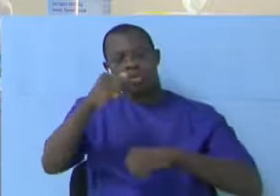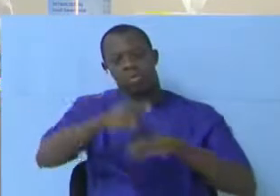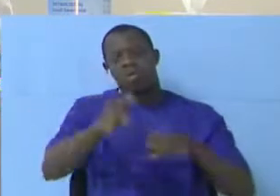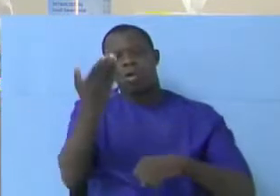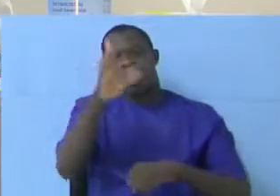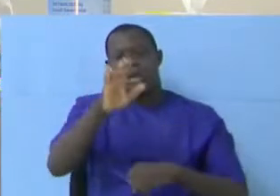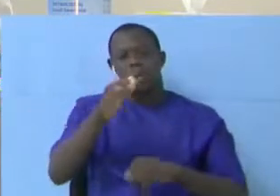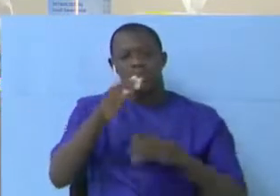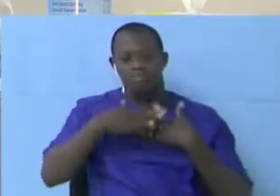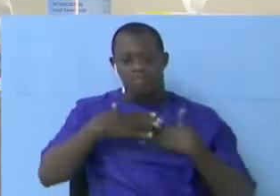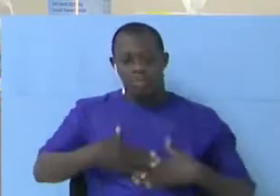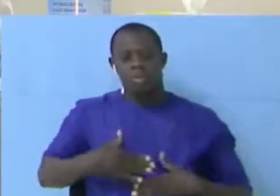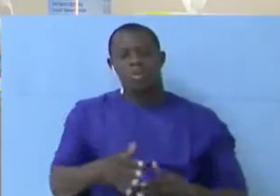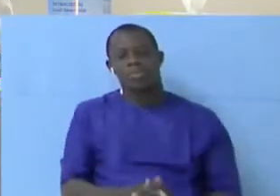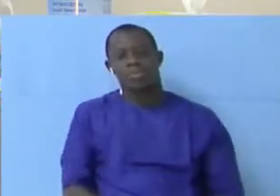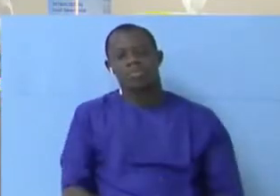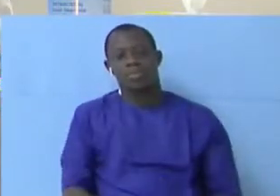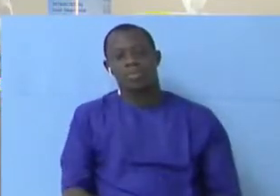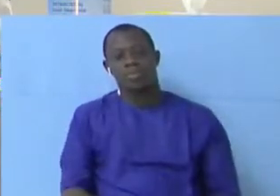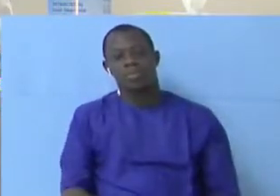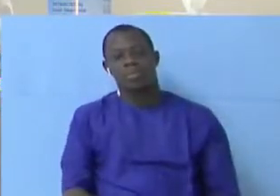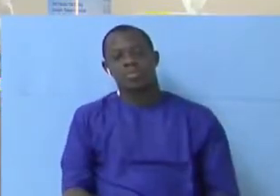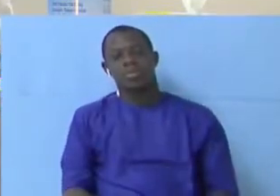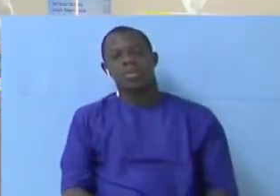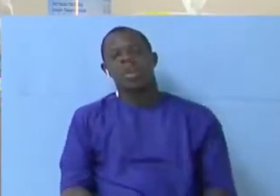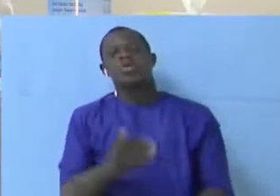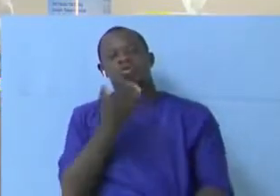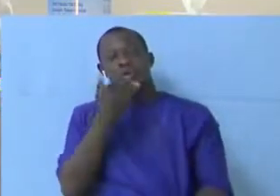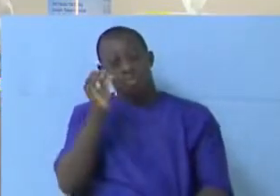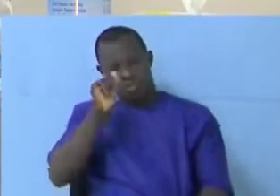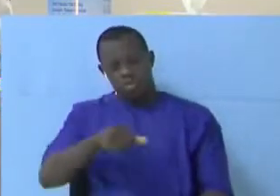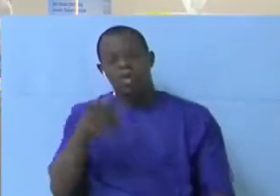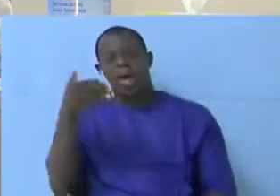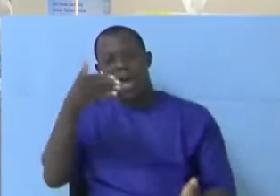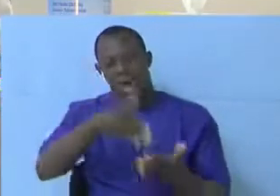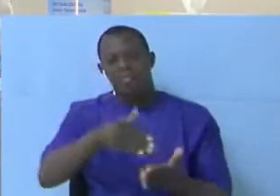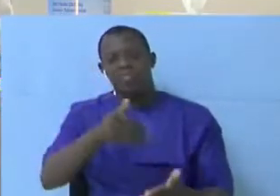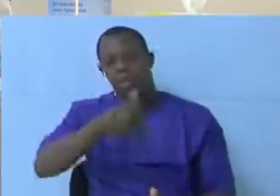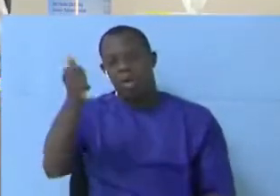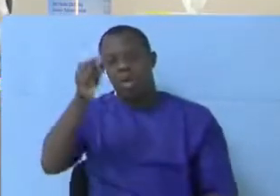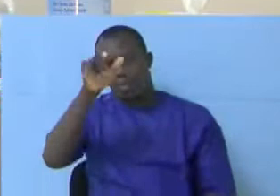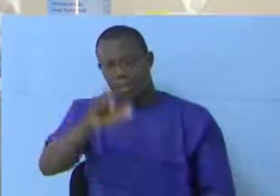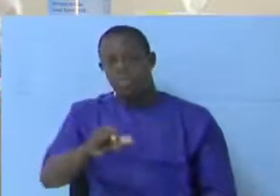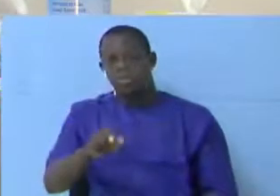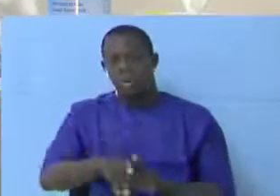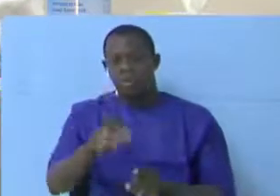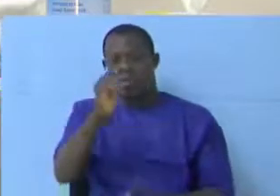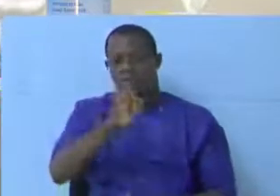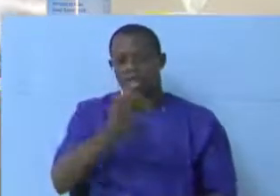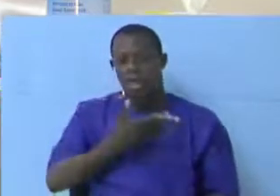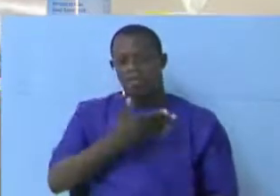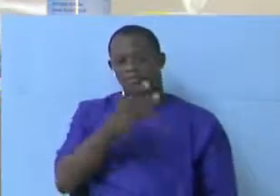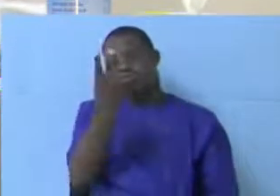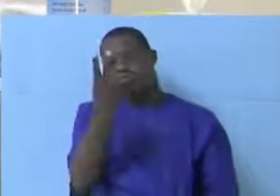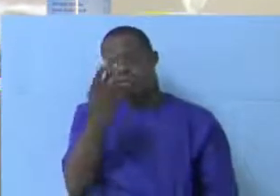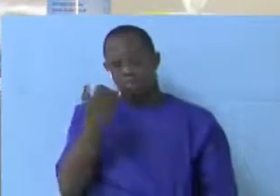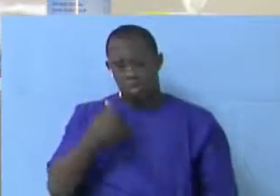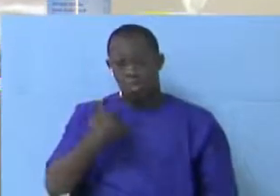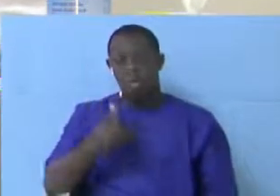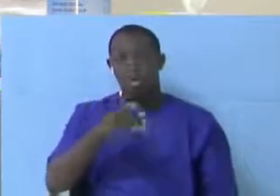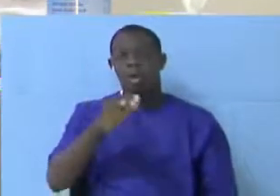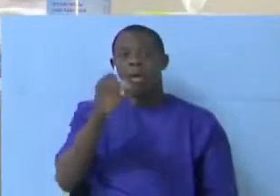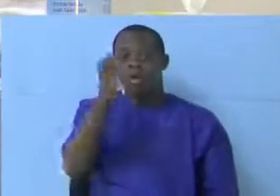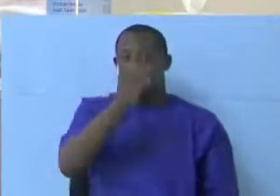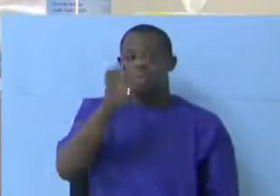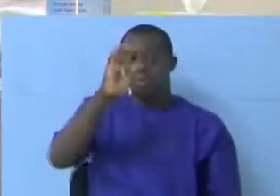ya jeto. No, excuse me, I'm coming to the other guy. ha mbatu mina wo modo funa Because there were two. ati mo fulale But Bojang bari